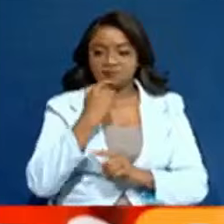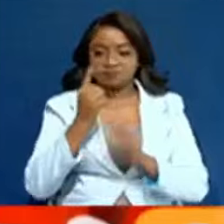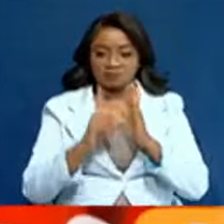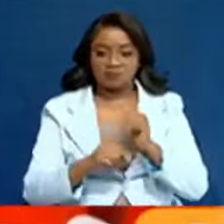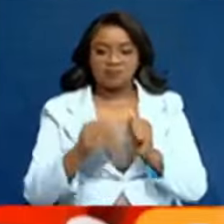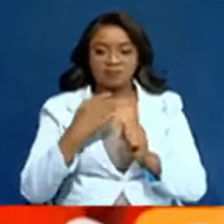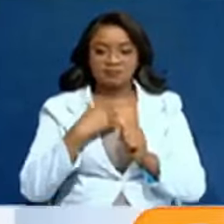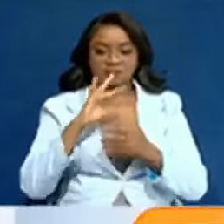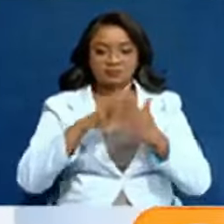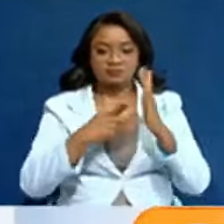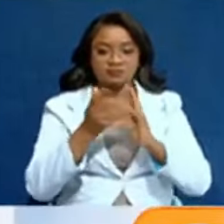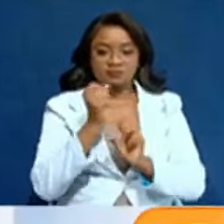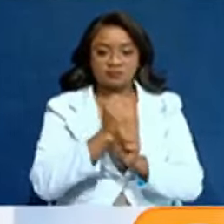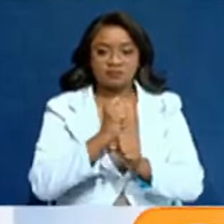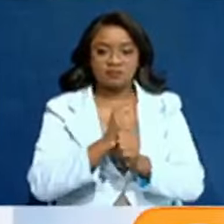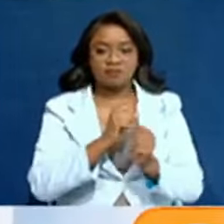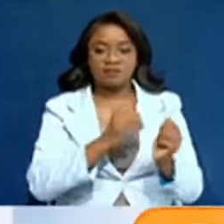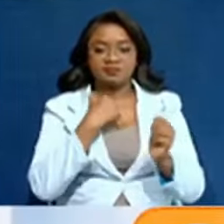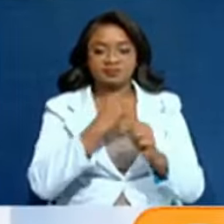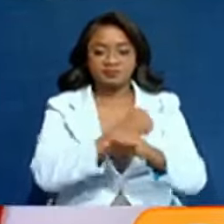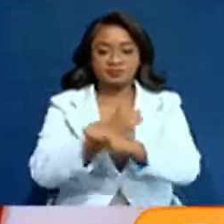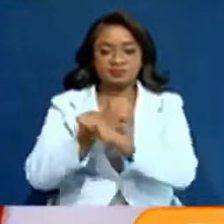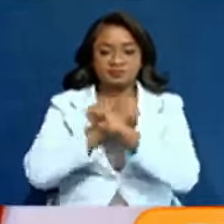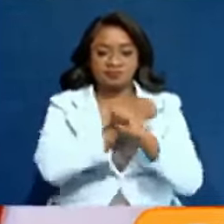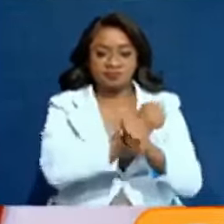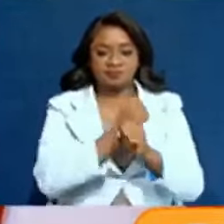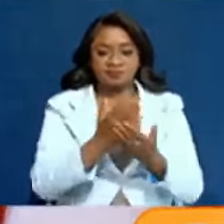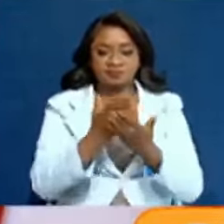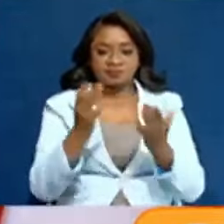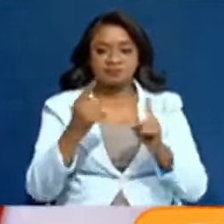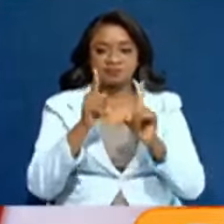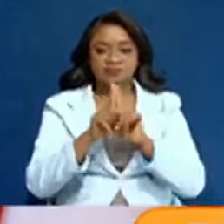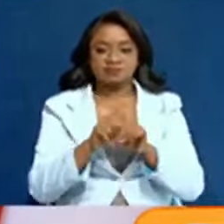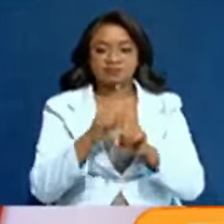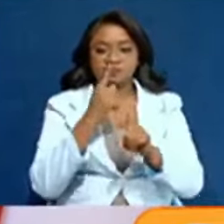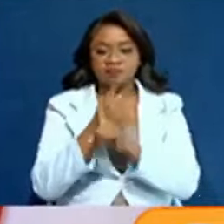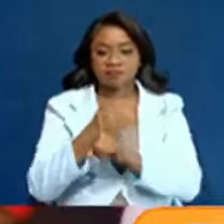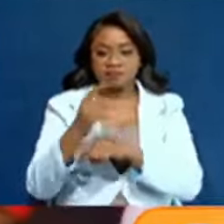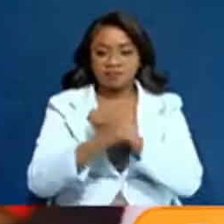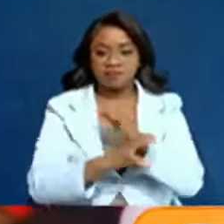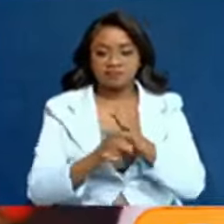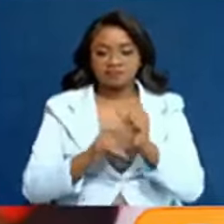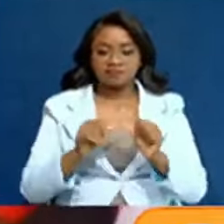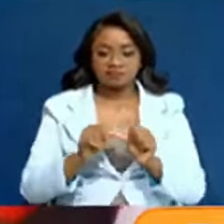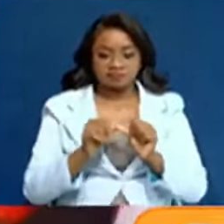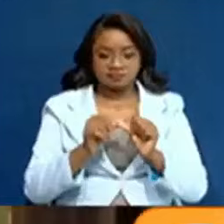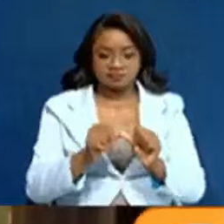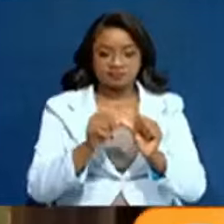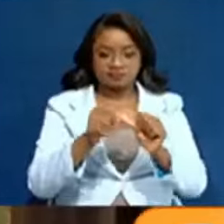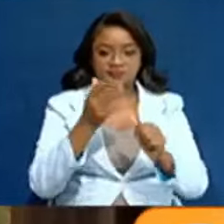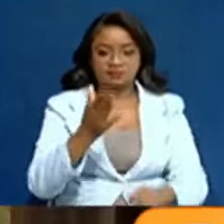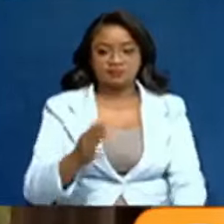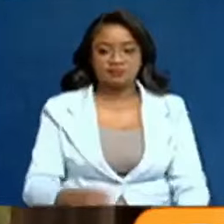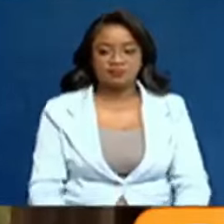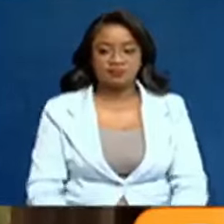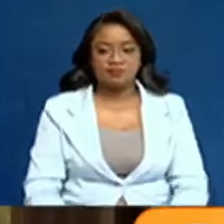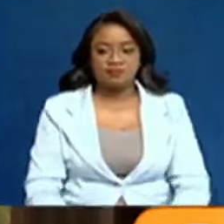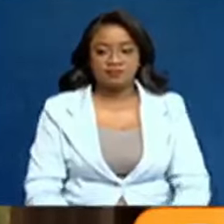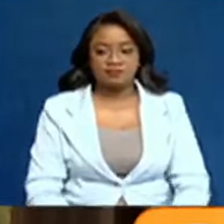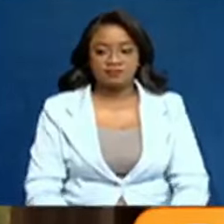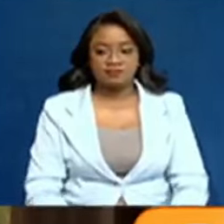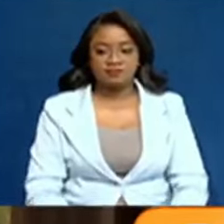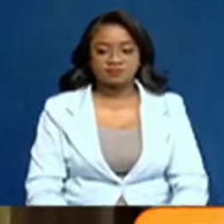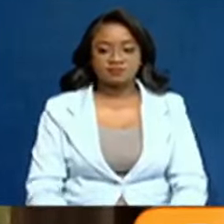being developed to safeguard Kenya's space in sports as other countries are closing in Kenya's traditional races. We all know